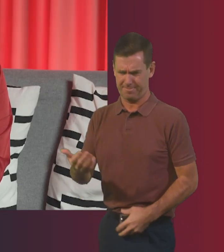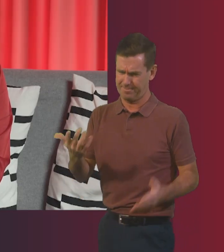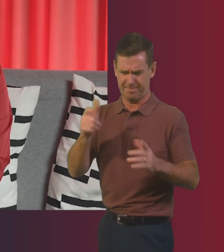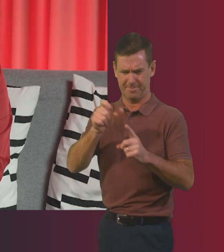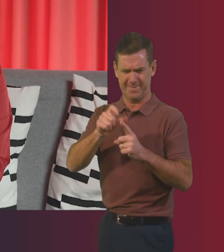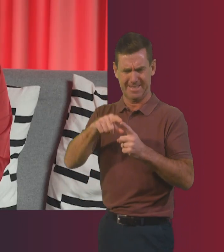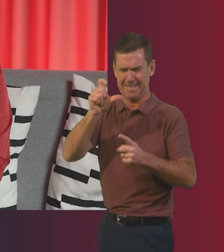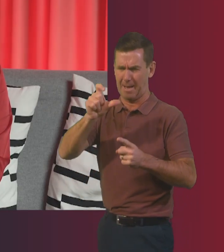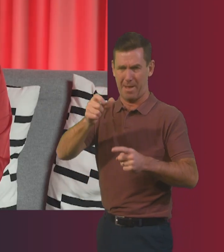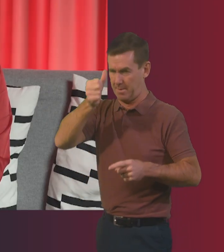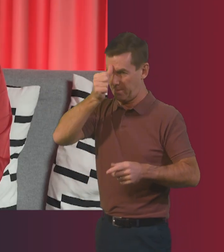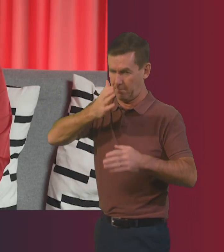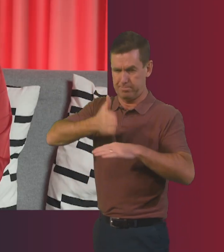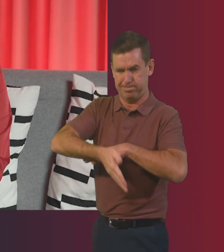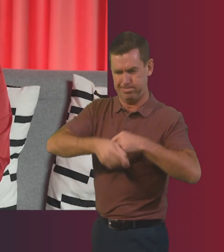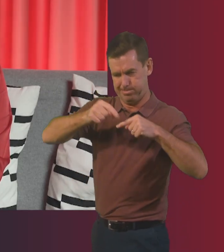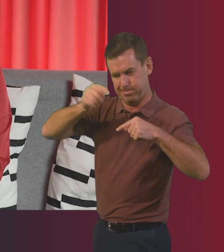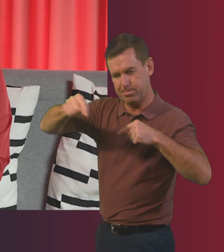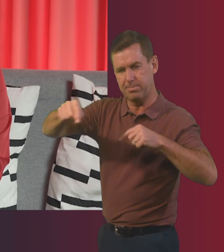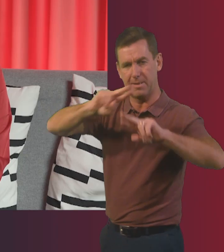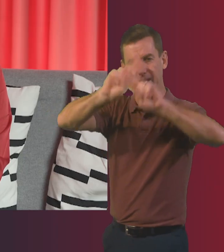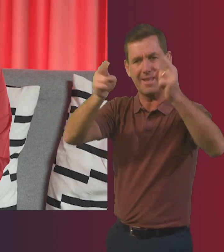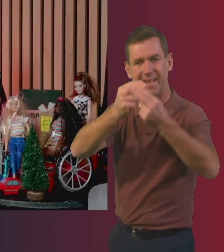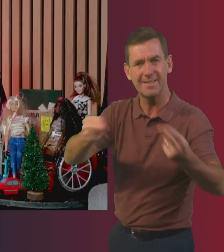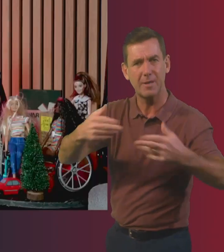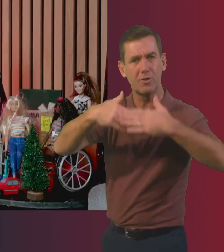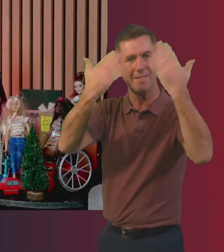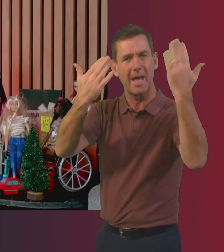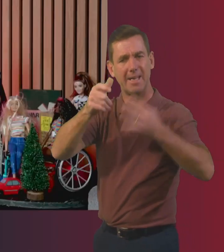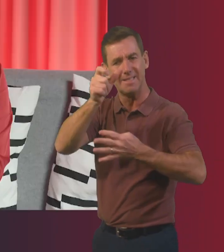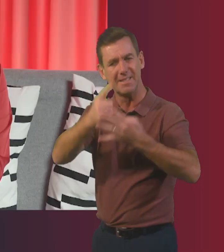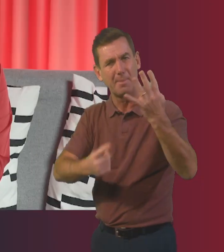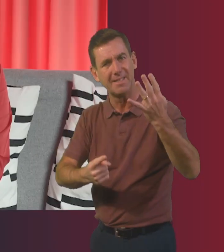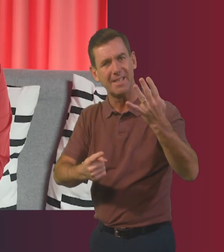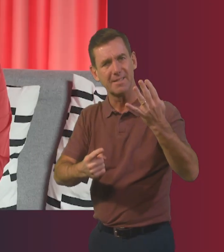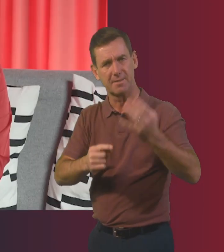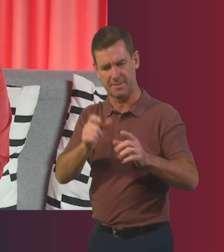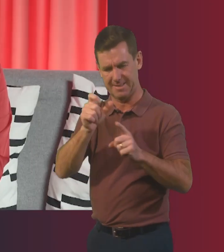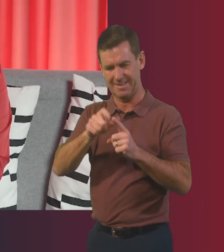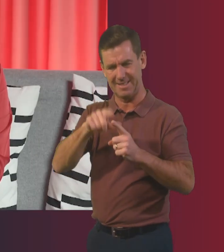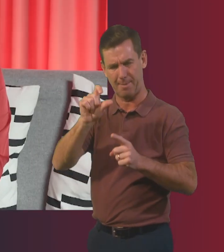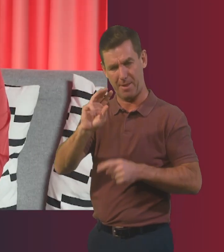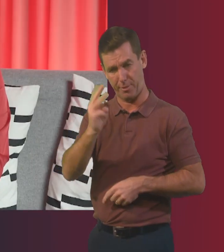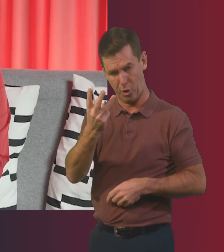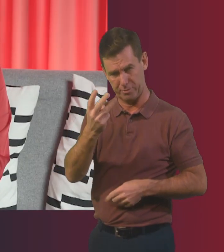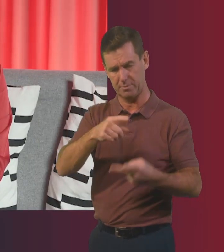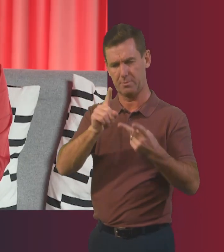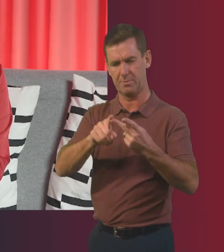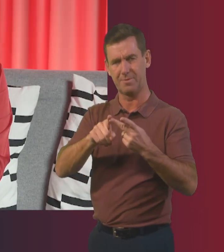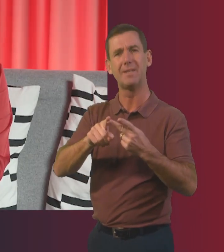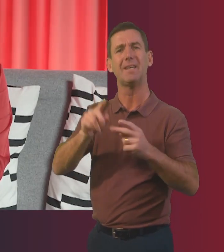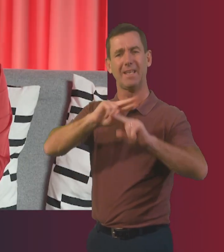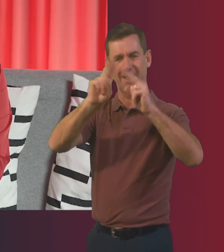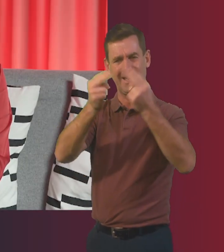Because we got International Day of Persons with Disabilities, which is on December the 3rd. And it's currently Disability History Month until December the 20th, which you alluded to